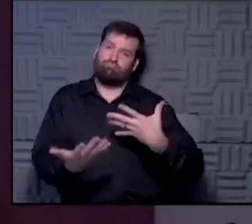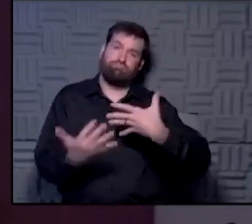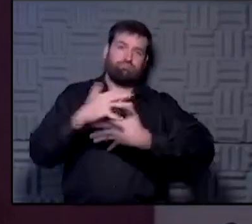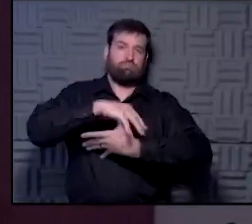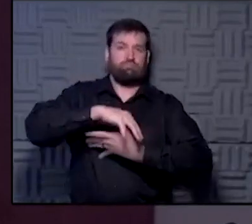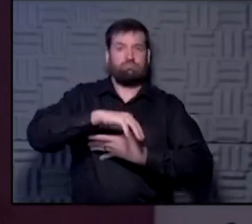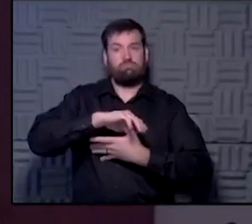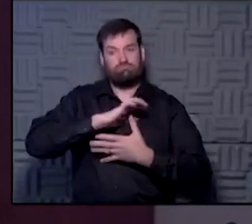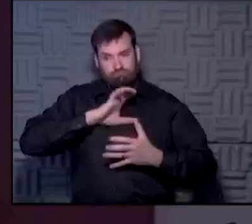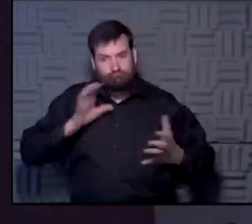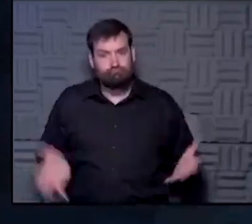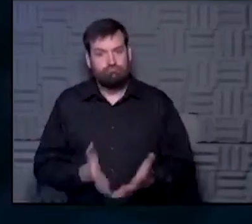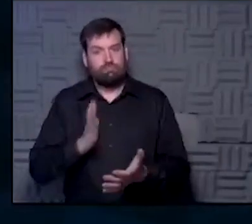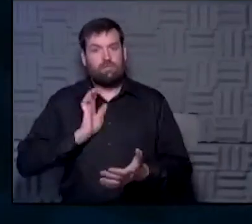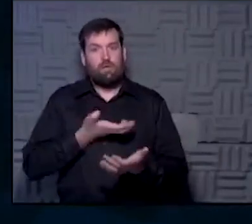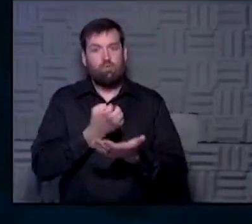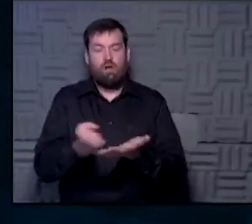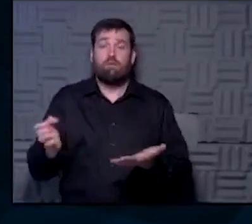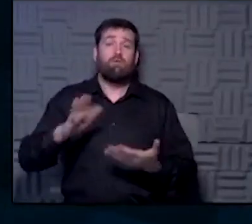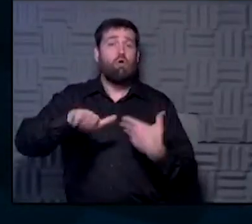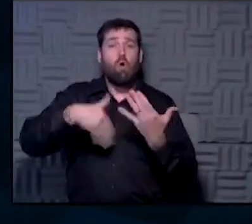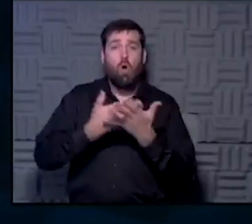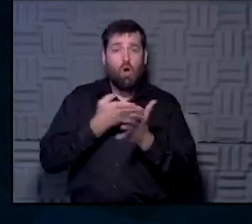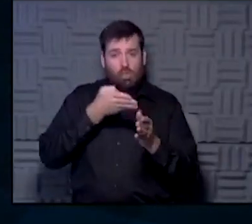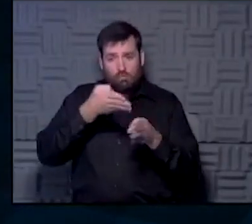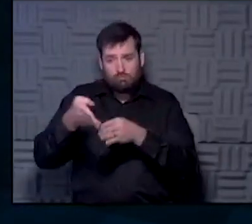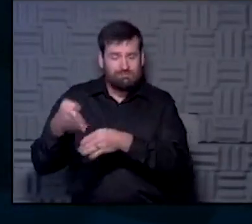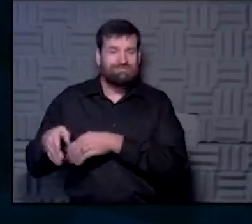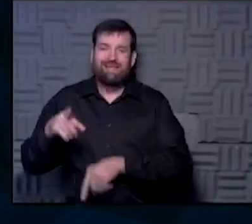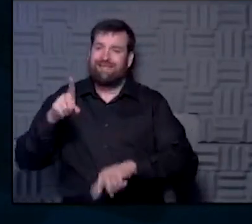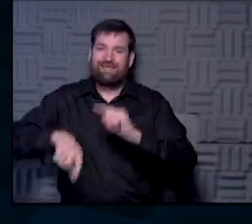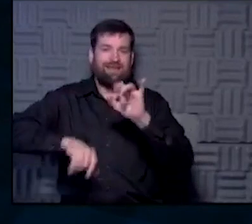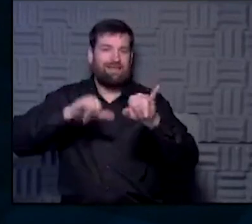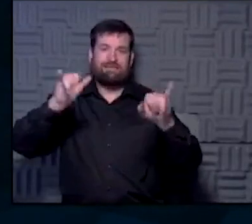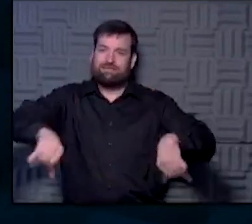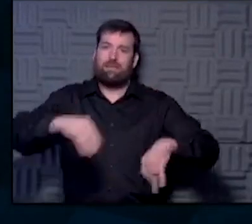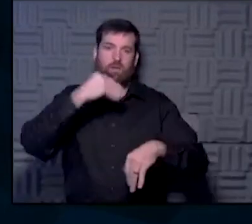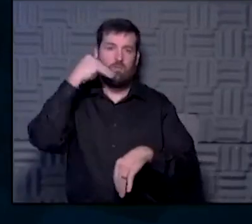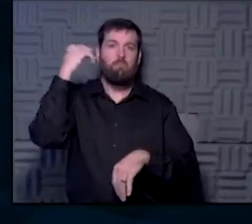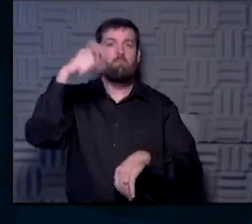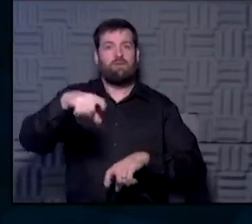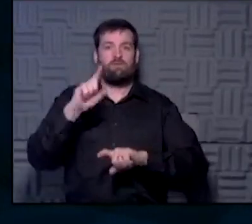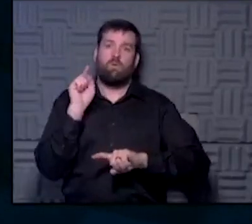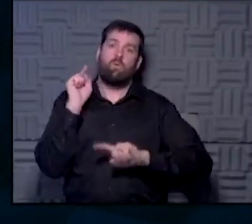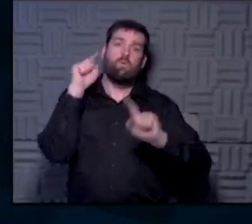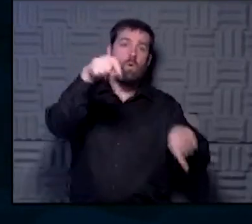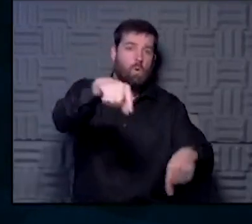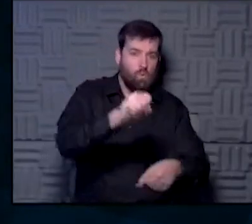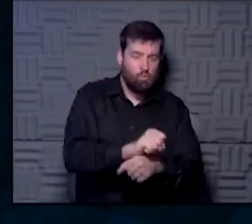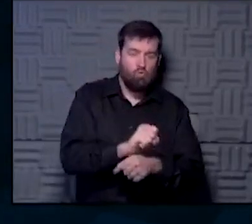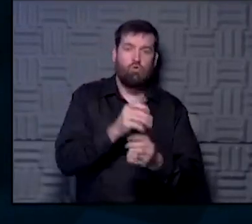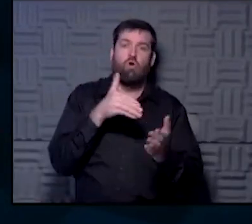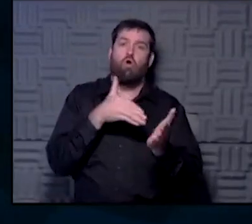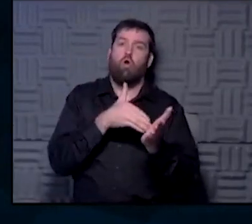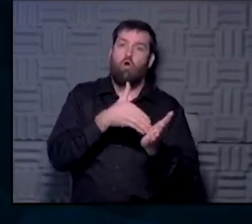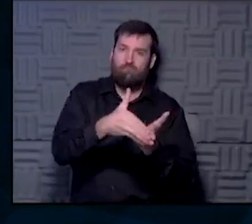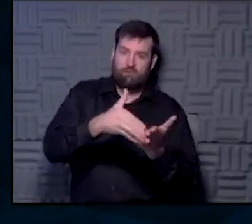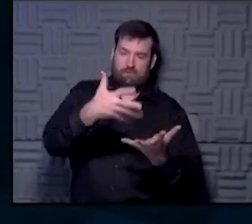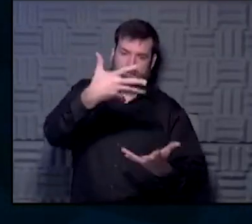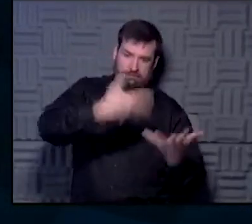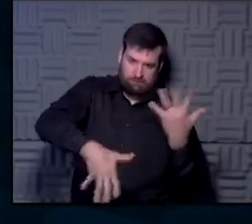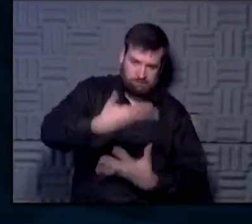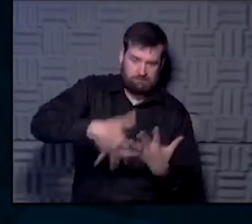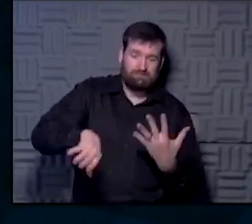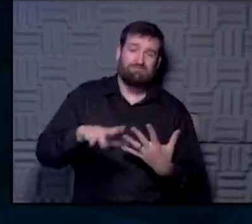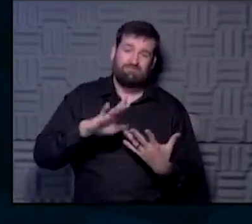County, driving our economy. All of those are sectors in which folks can't stay home. They must go to work in order to work. They're often close contact jobs, and that really plays